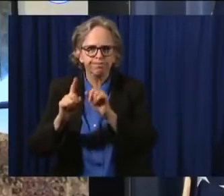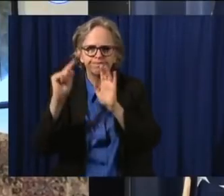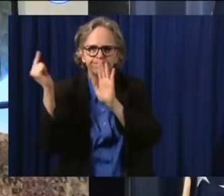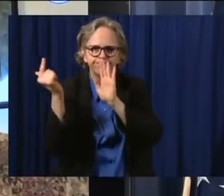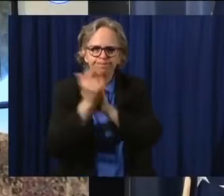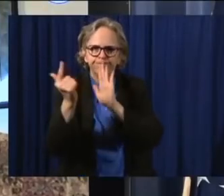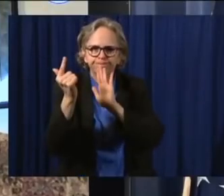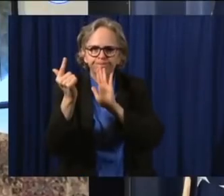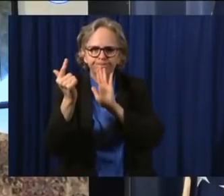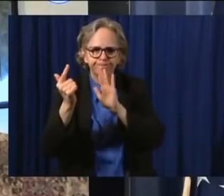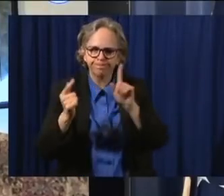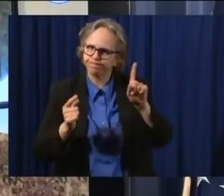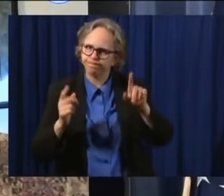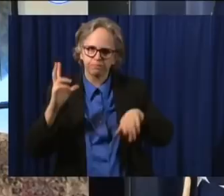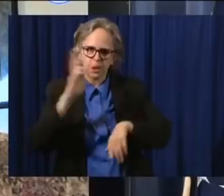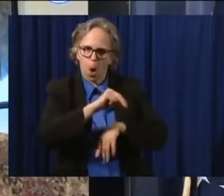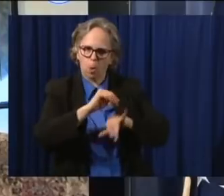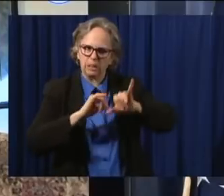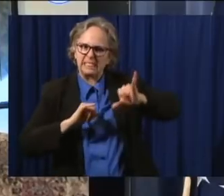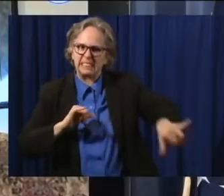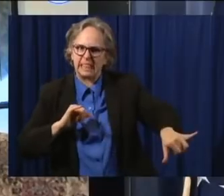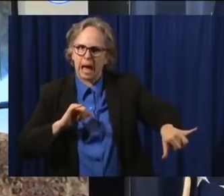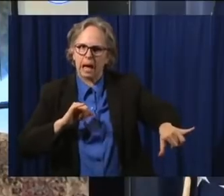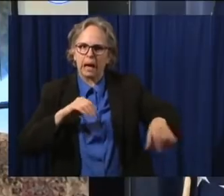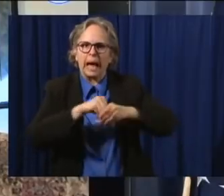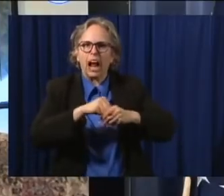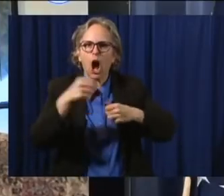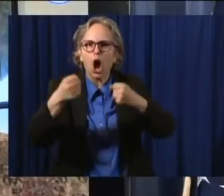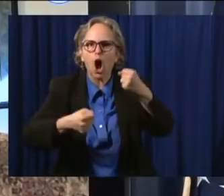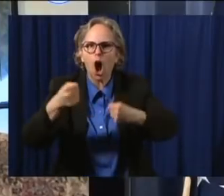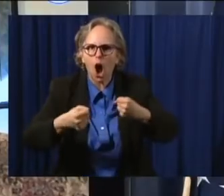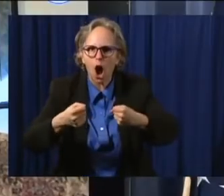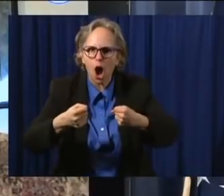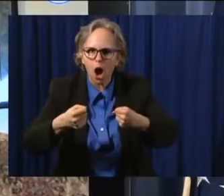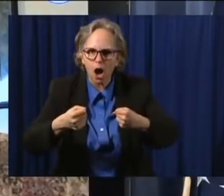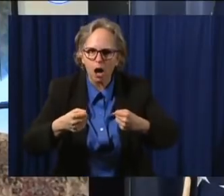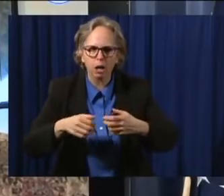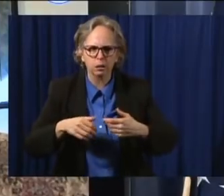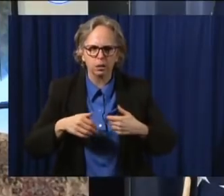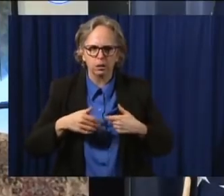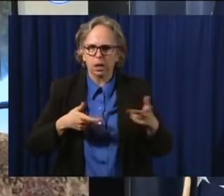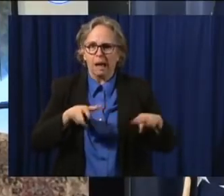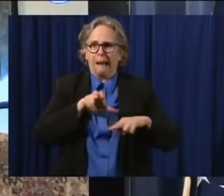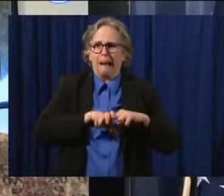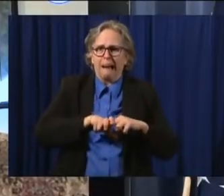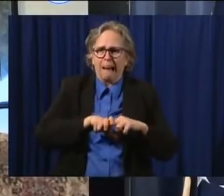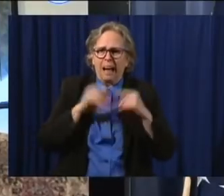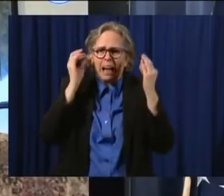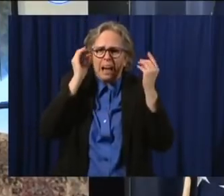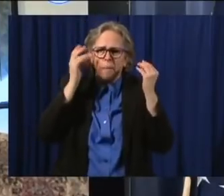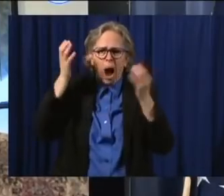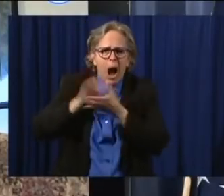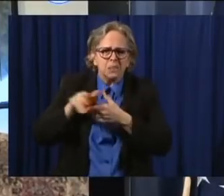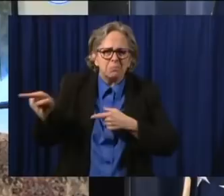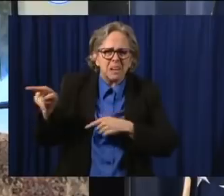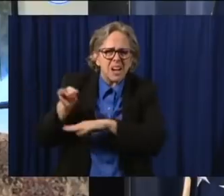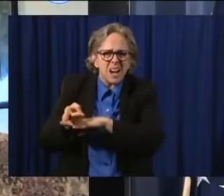back with you. So that is one of the big problems